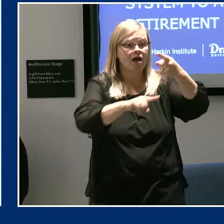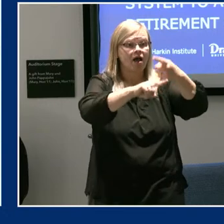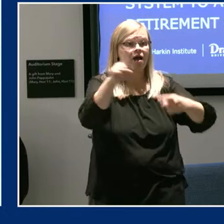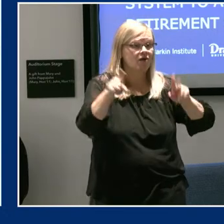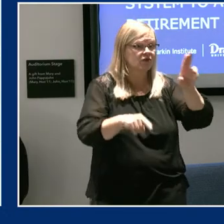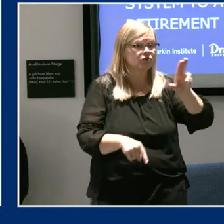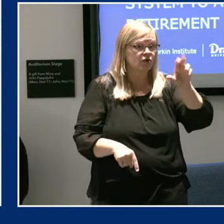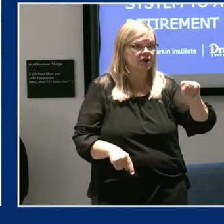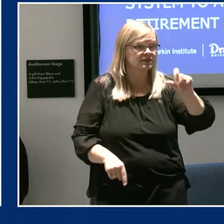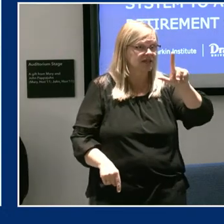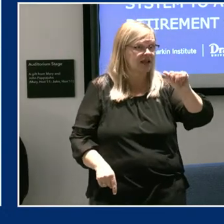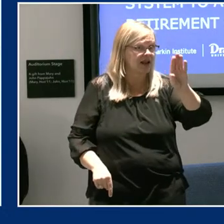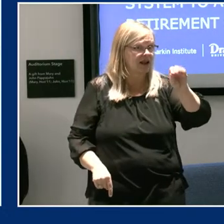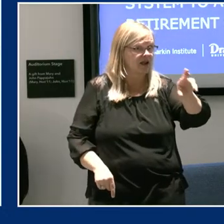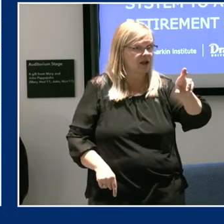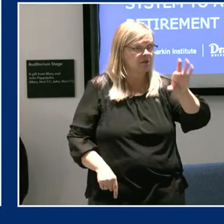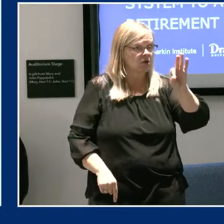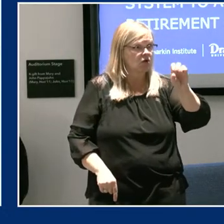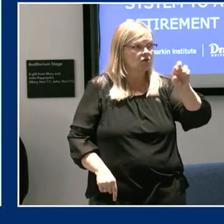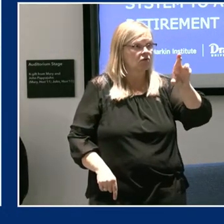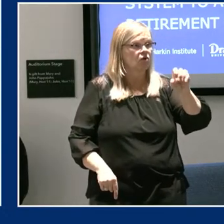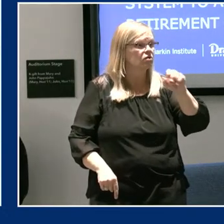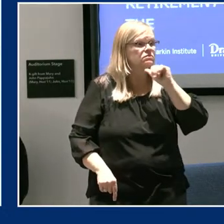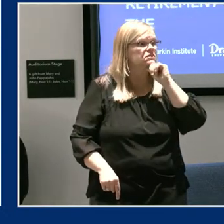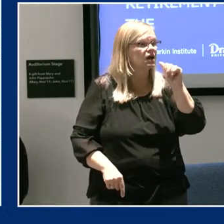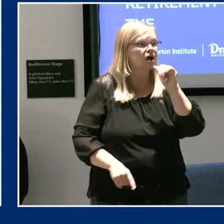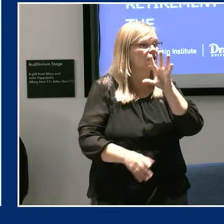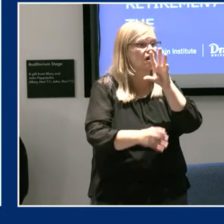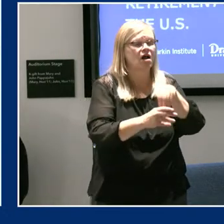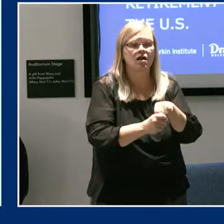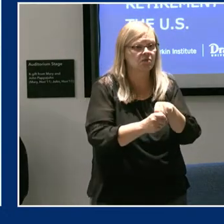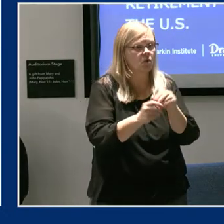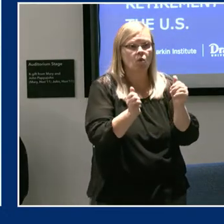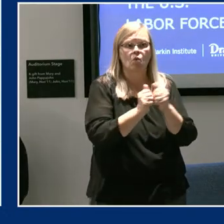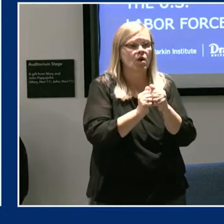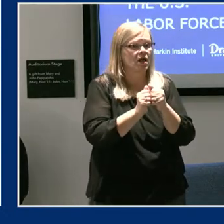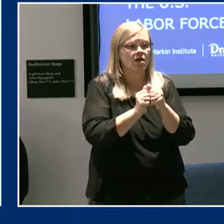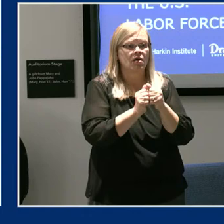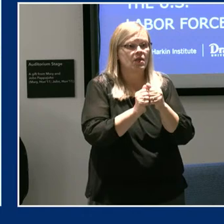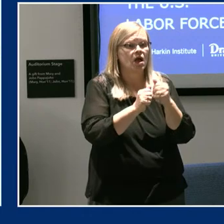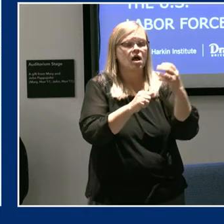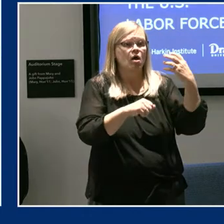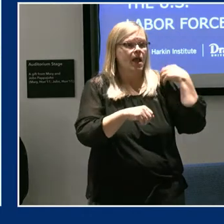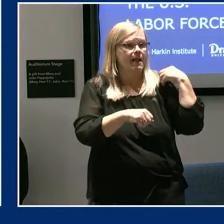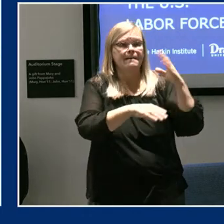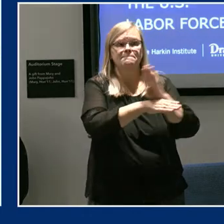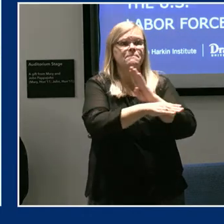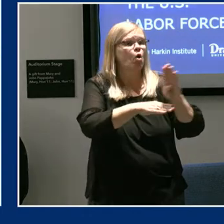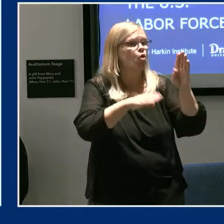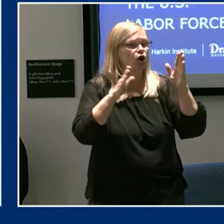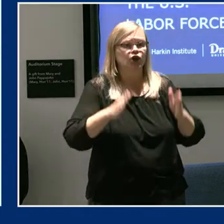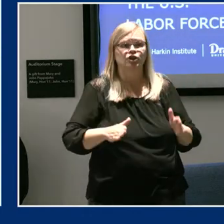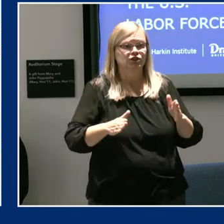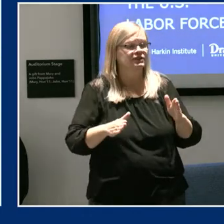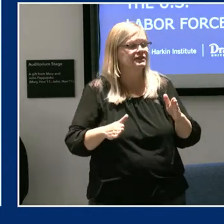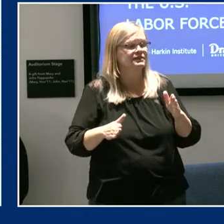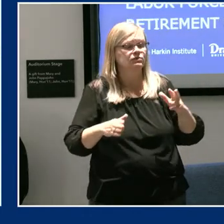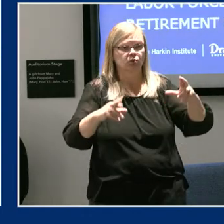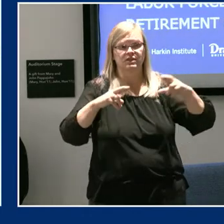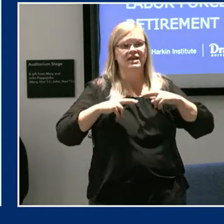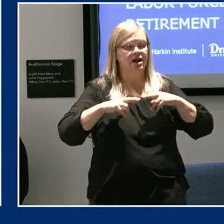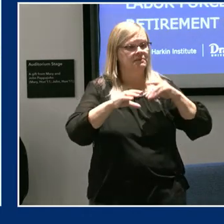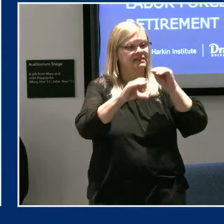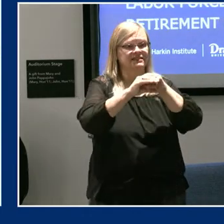U.S. labor force not participating in employer retirement savings programs.